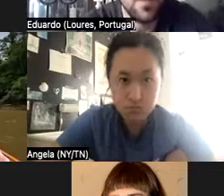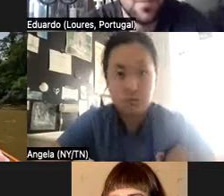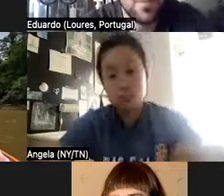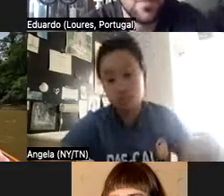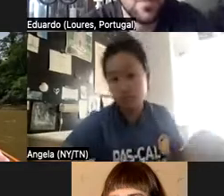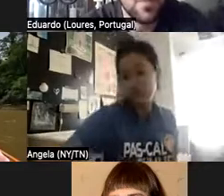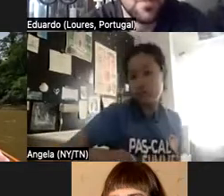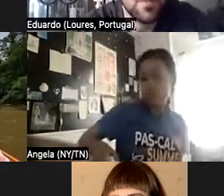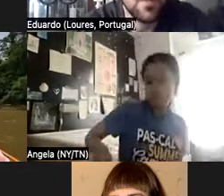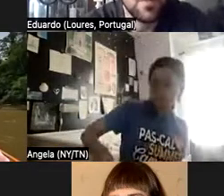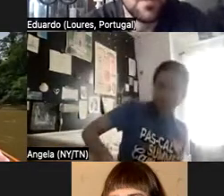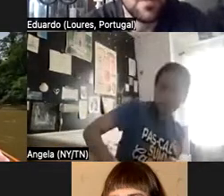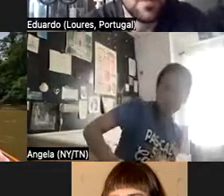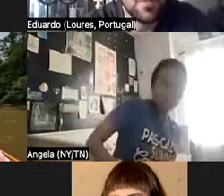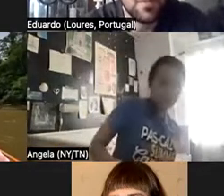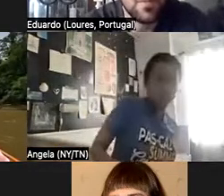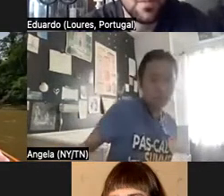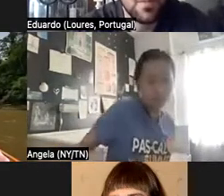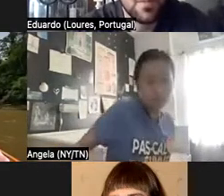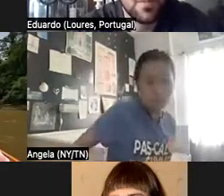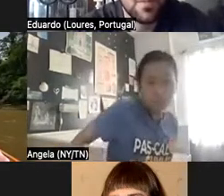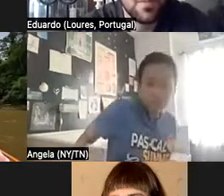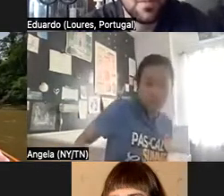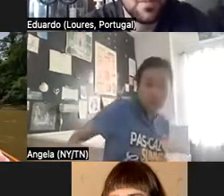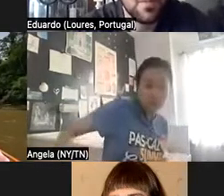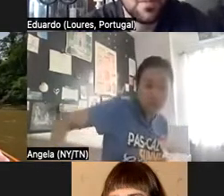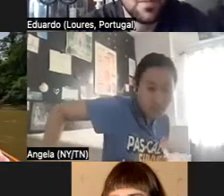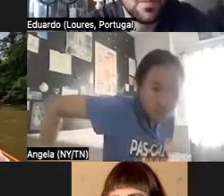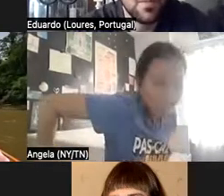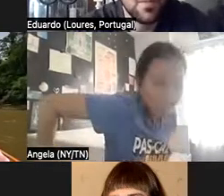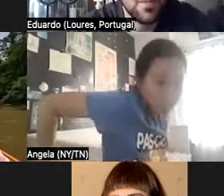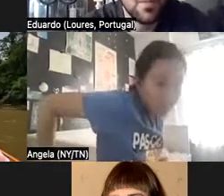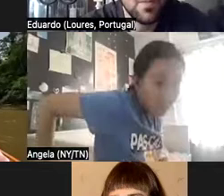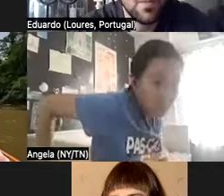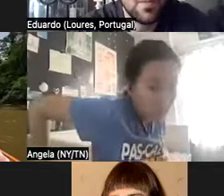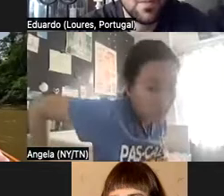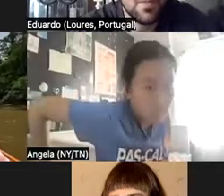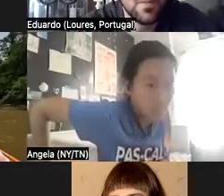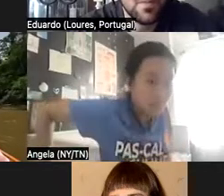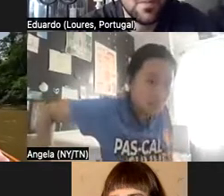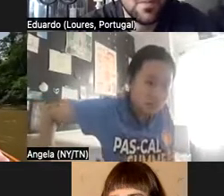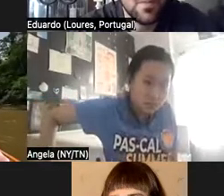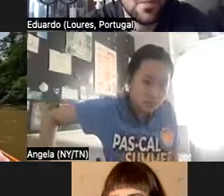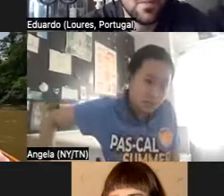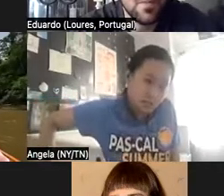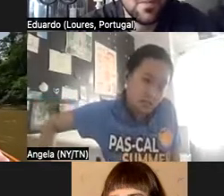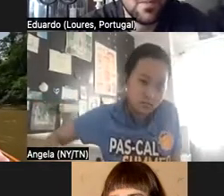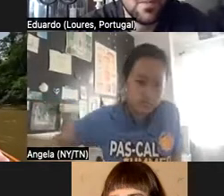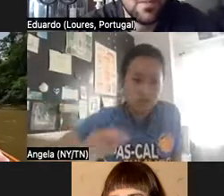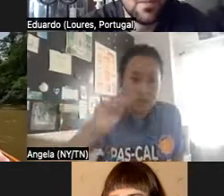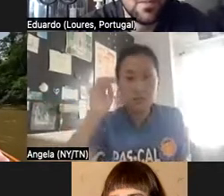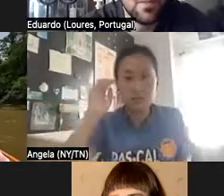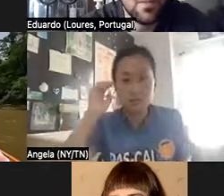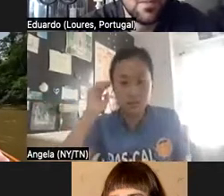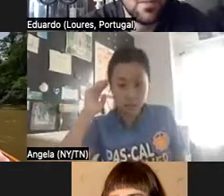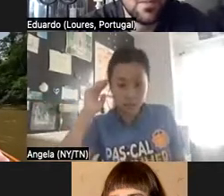Recently, I've been reading a lot about bilingual hearing speaking children, and